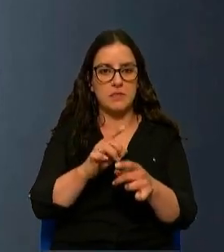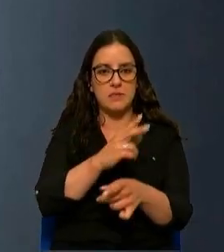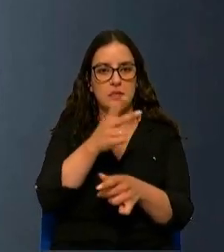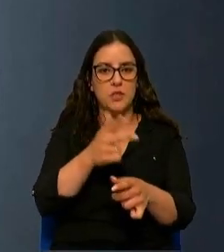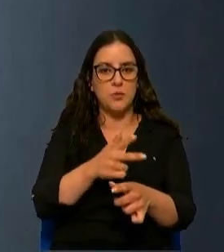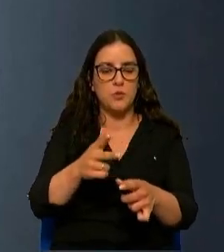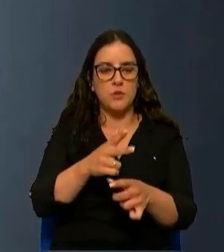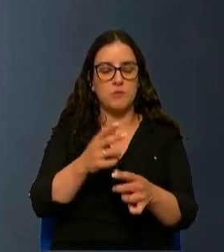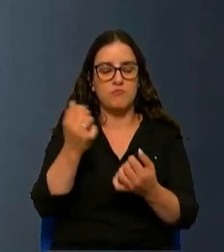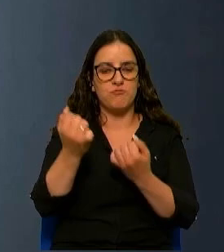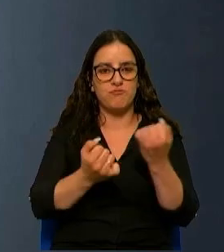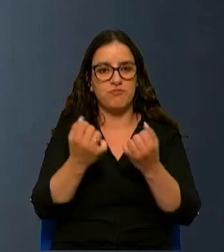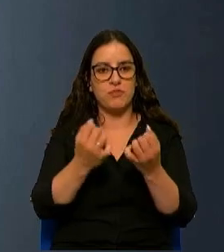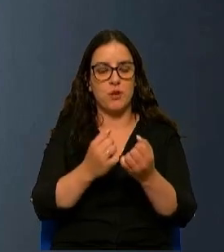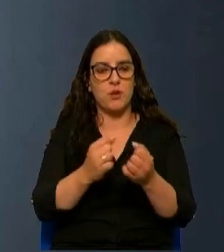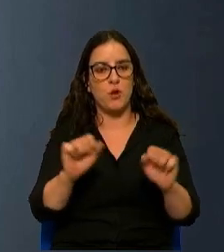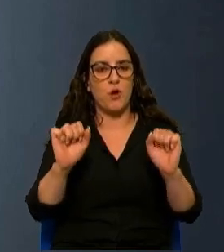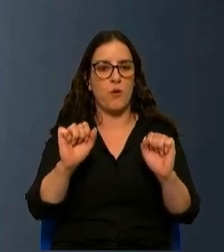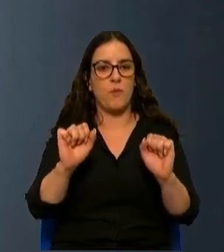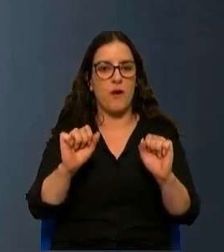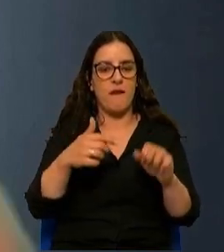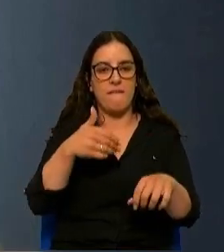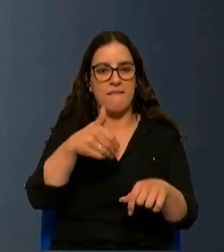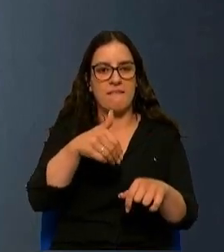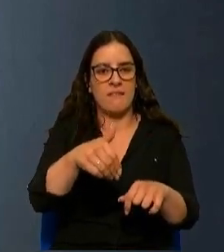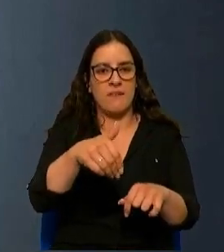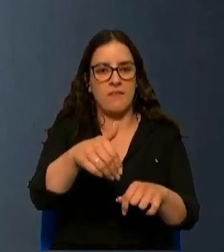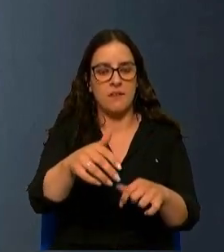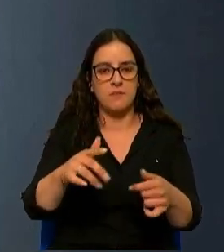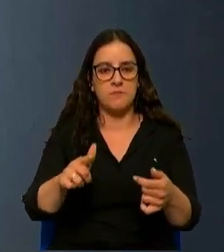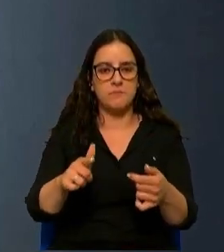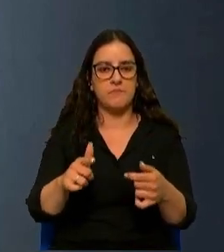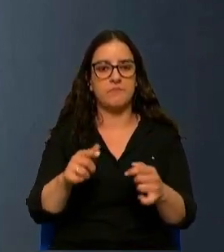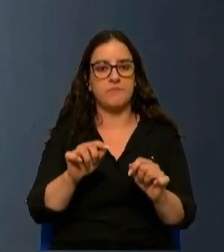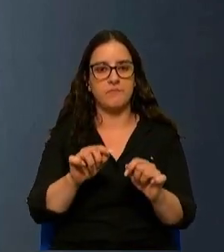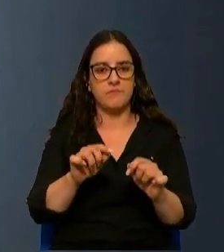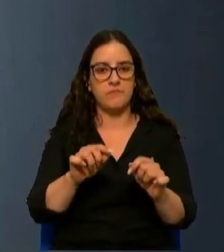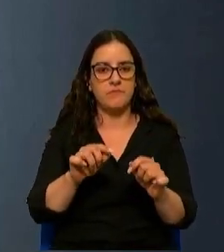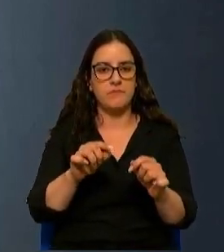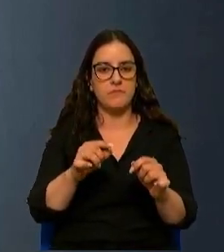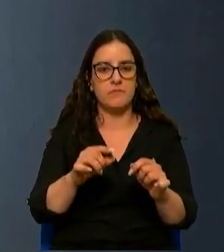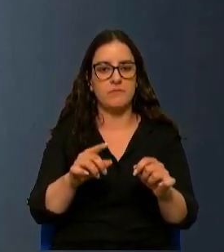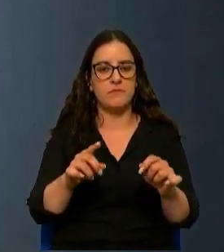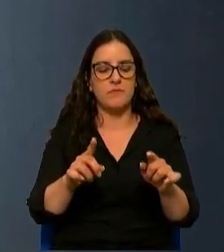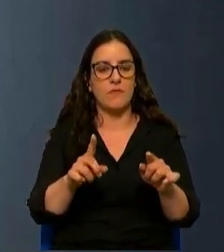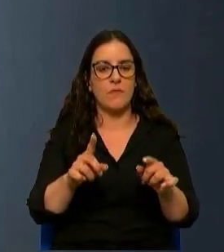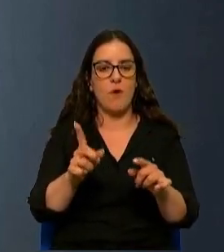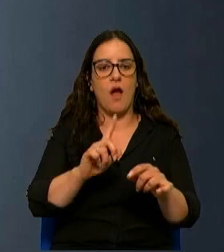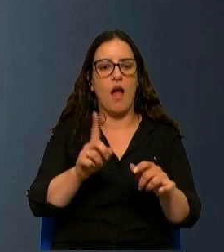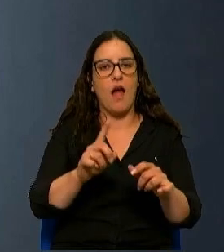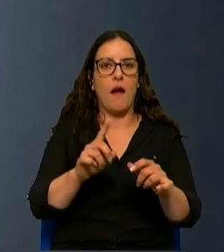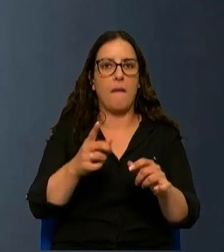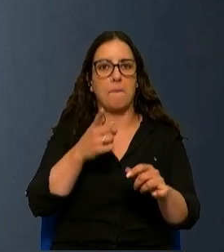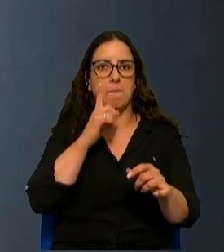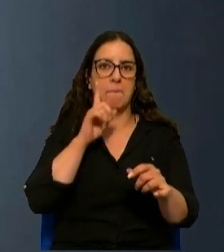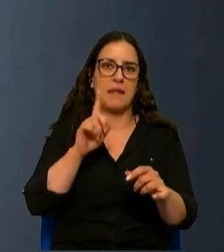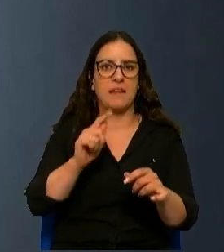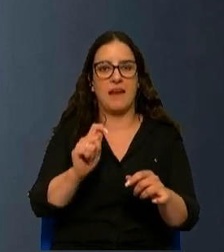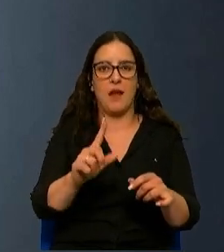corner. So, I put these statements here not to make fun of Elon Musk, but actually to